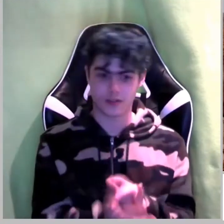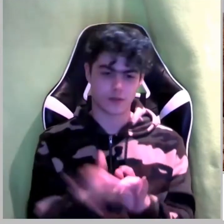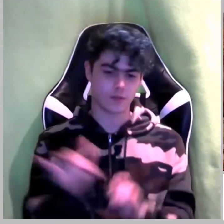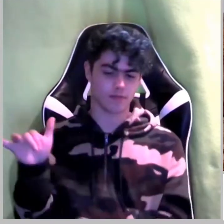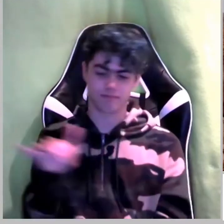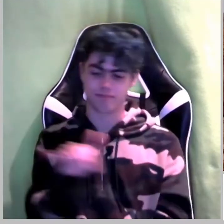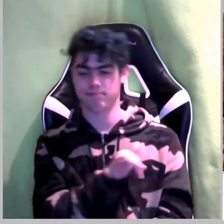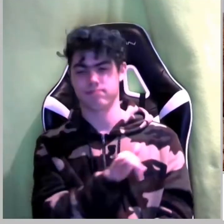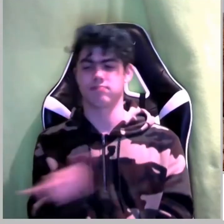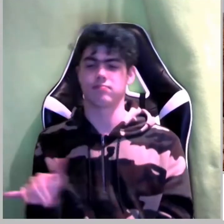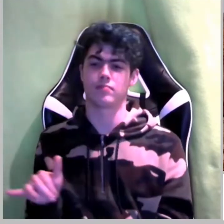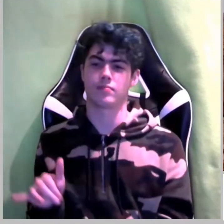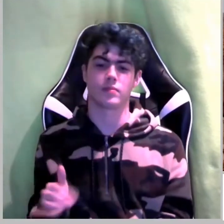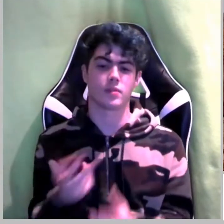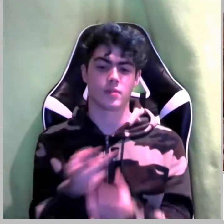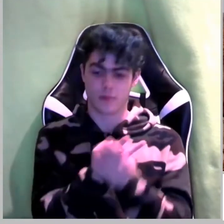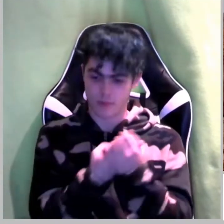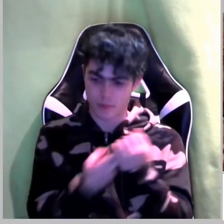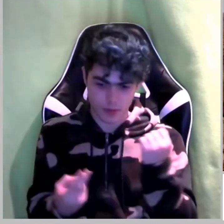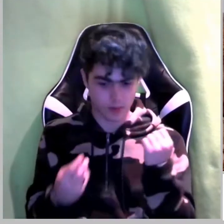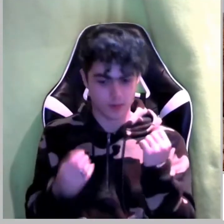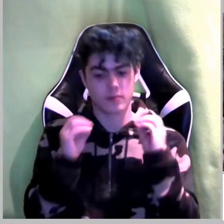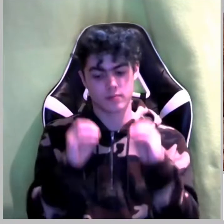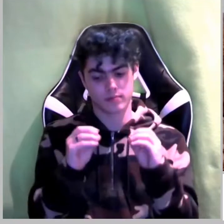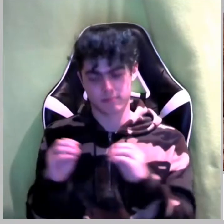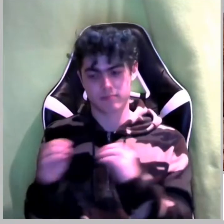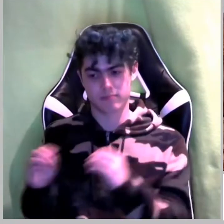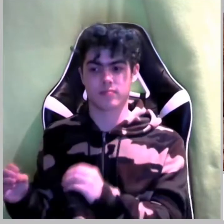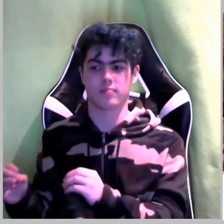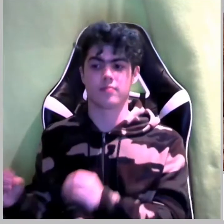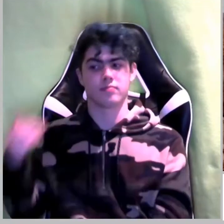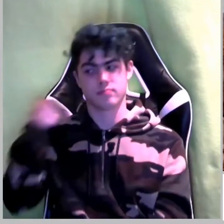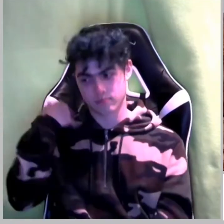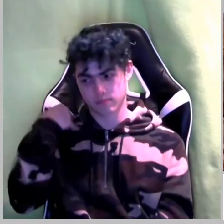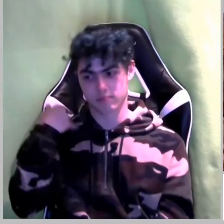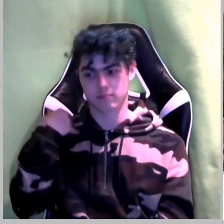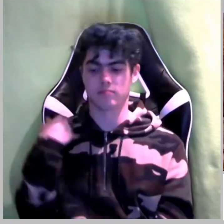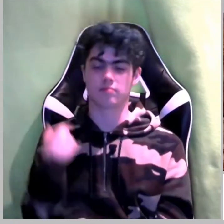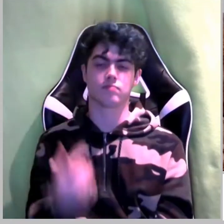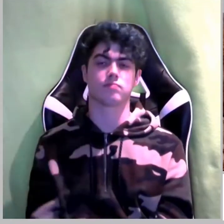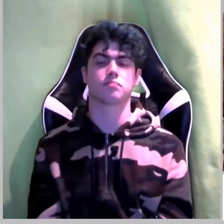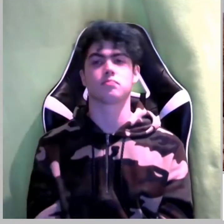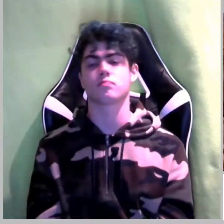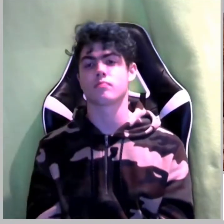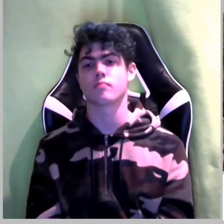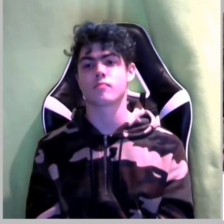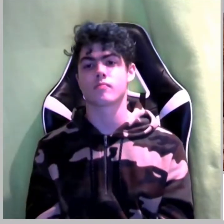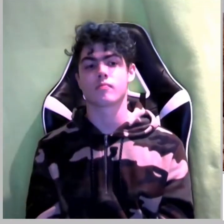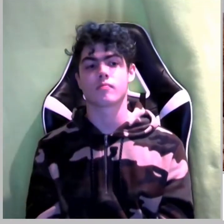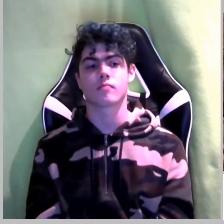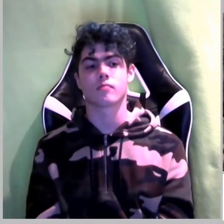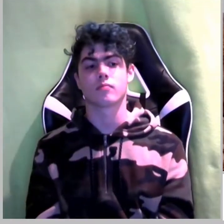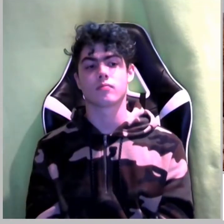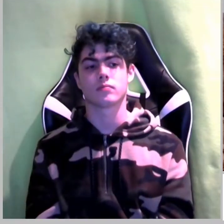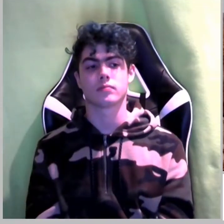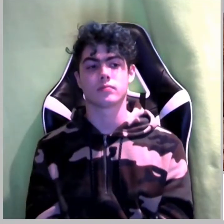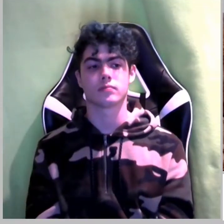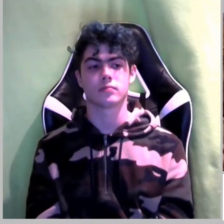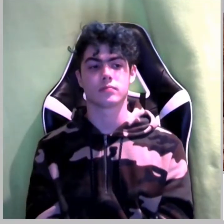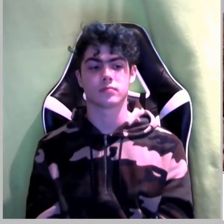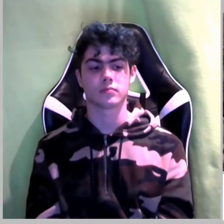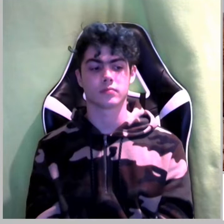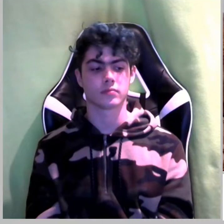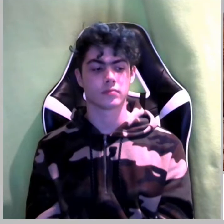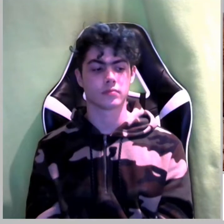a lot of teachings. All right, that is the beginning. This dash or this middle that we're going to be talking about, we